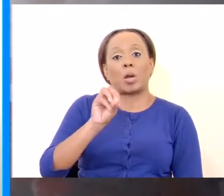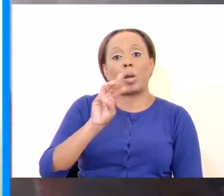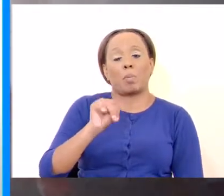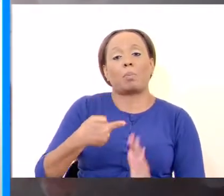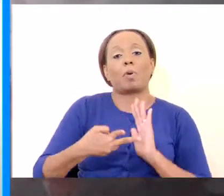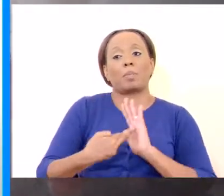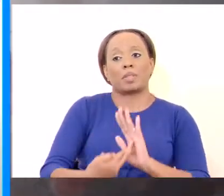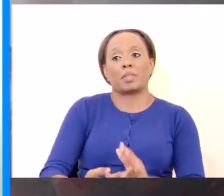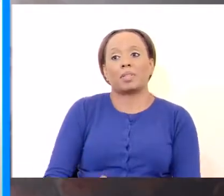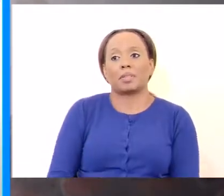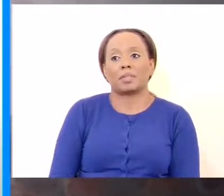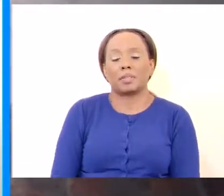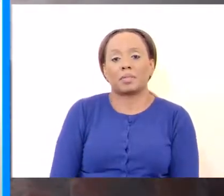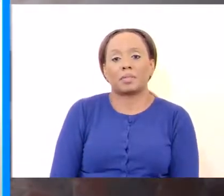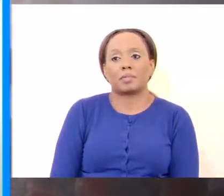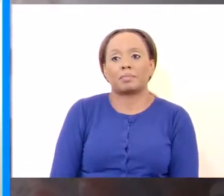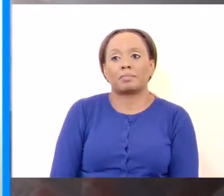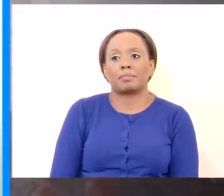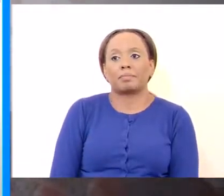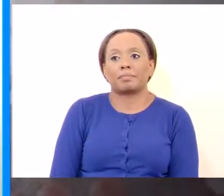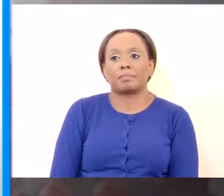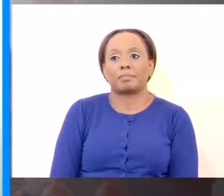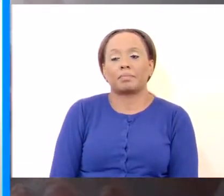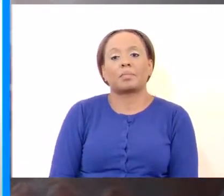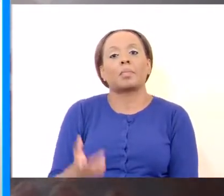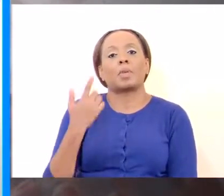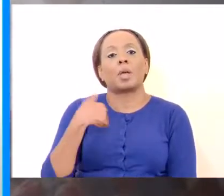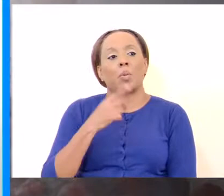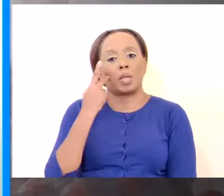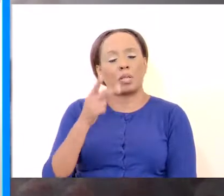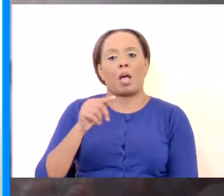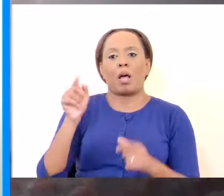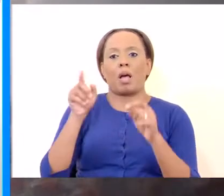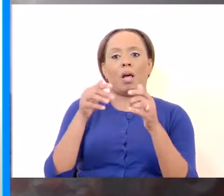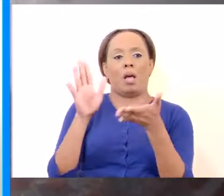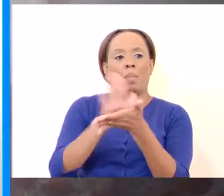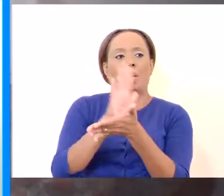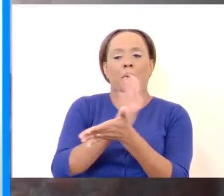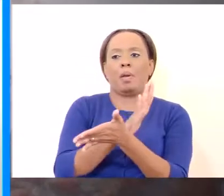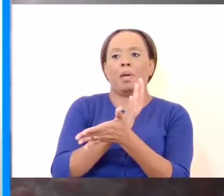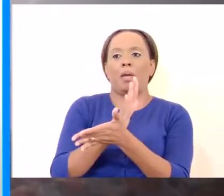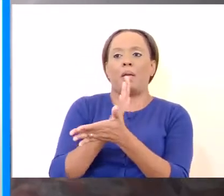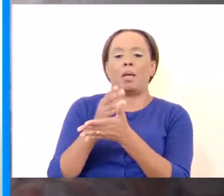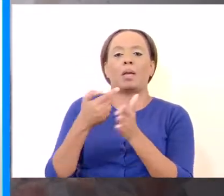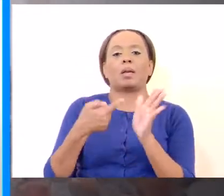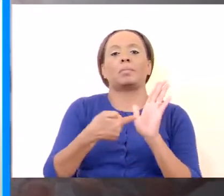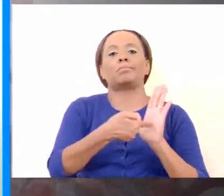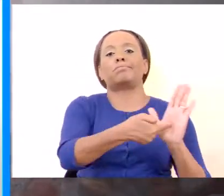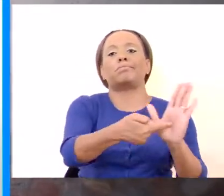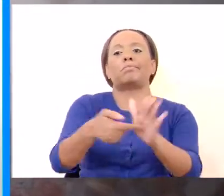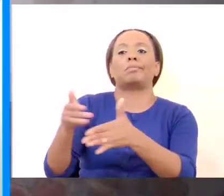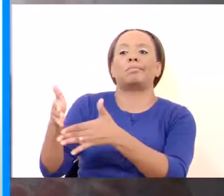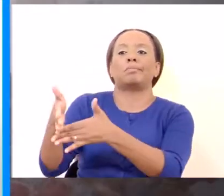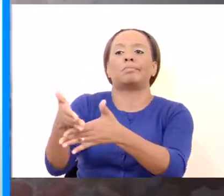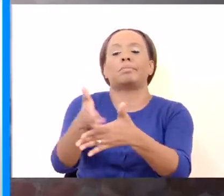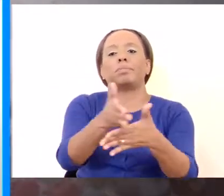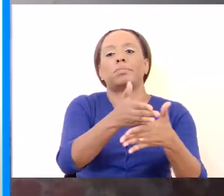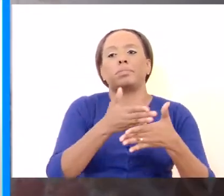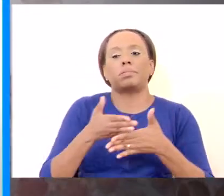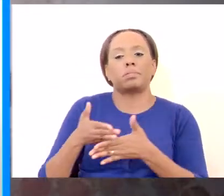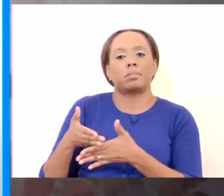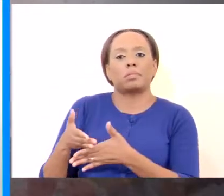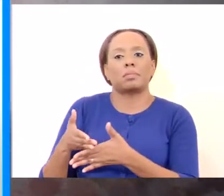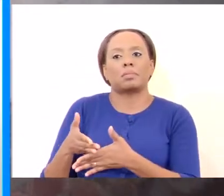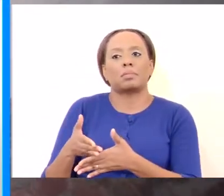list circulating, an Excel spreadsheet to be precise. I've received confirmation that some of those names are not